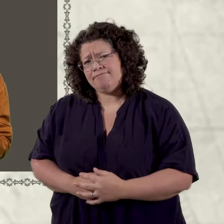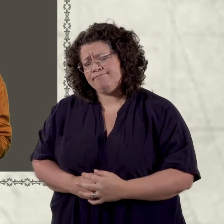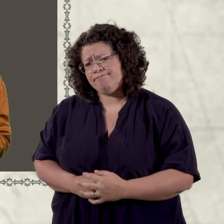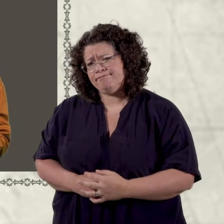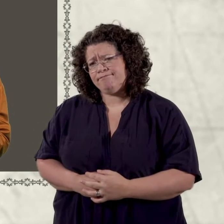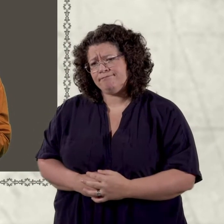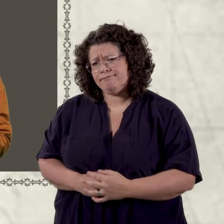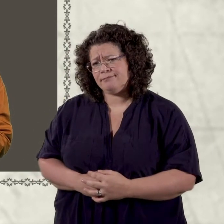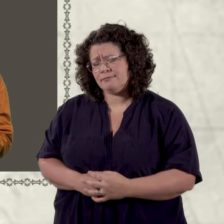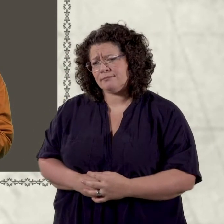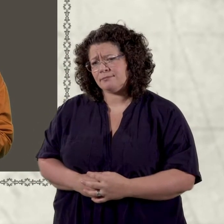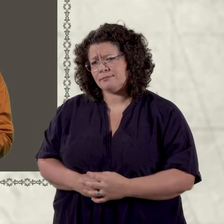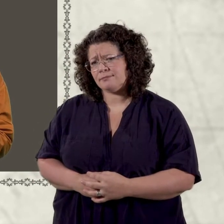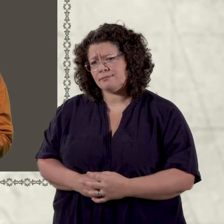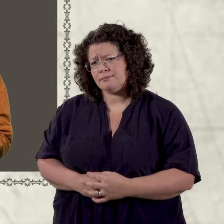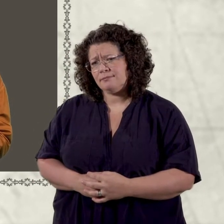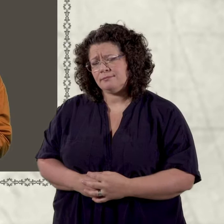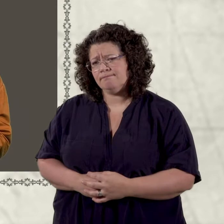off to the army.